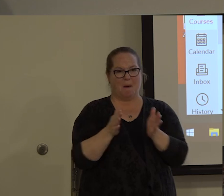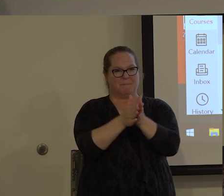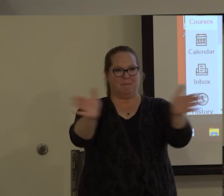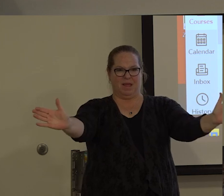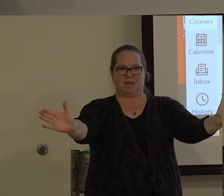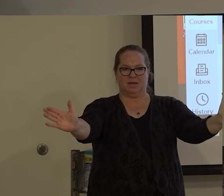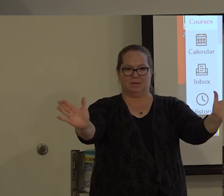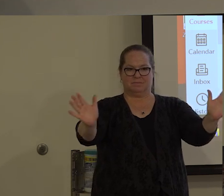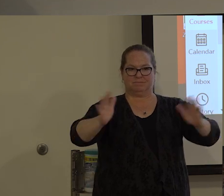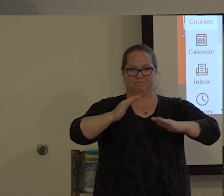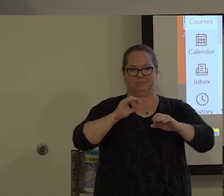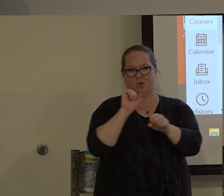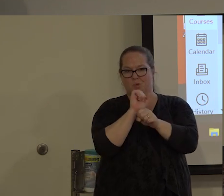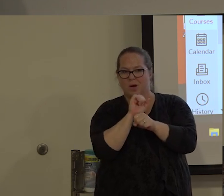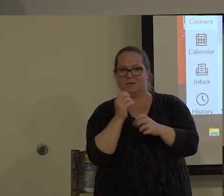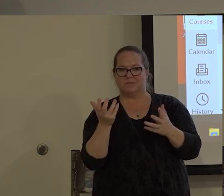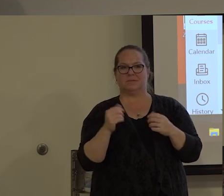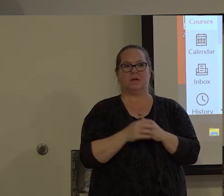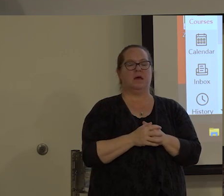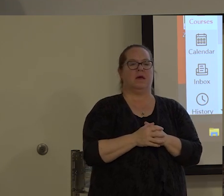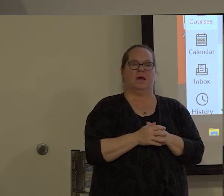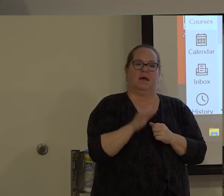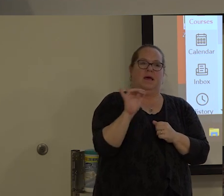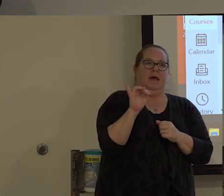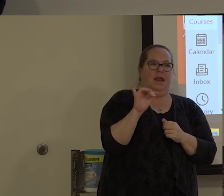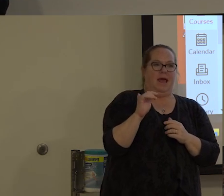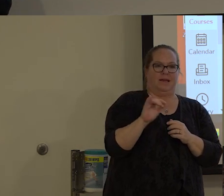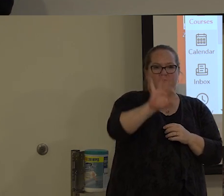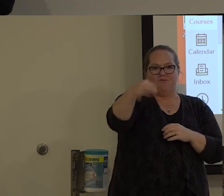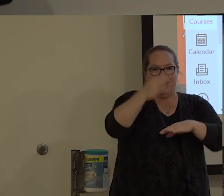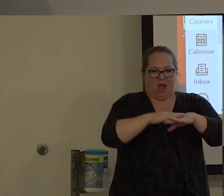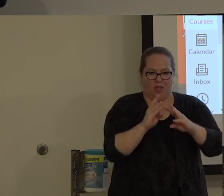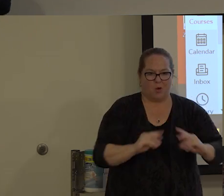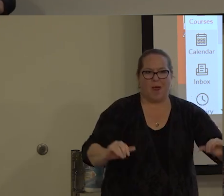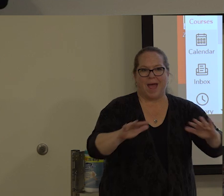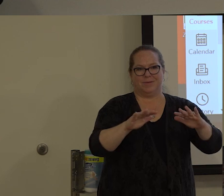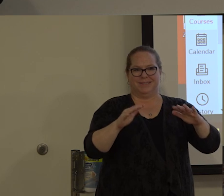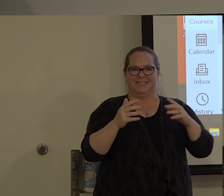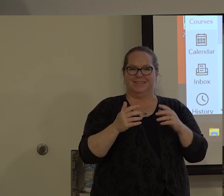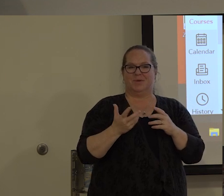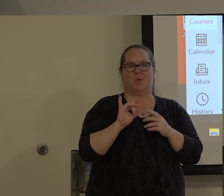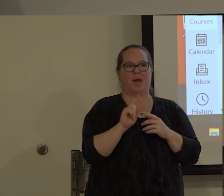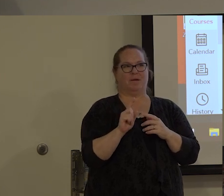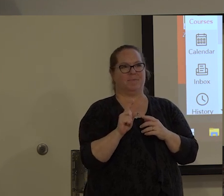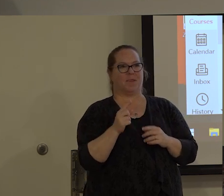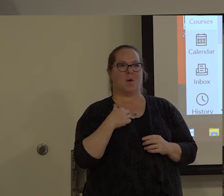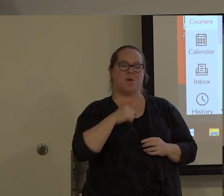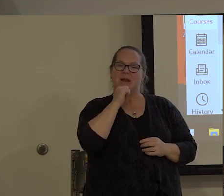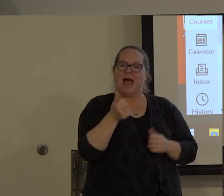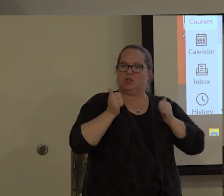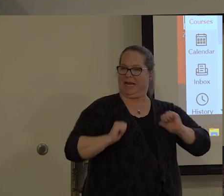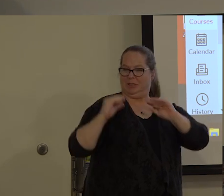platform. These are more the like Italian on the ground, French on the ground models where we're not trying